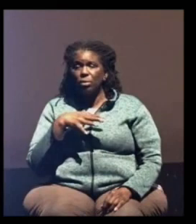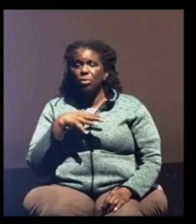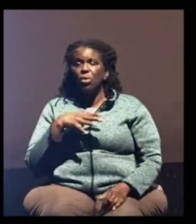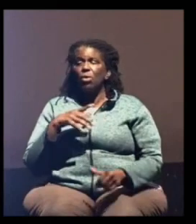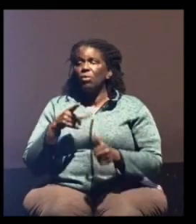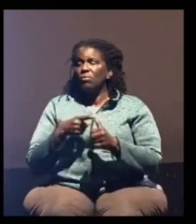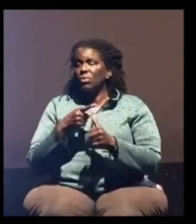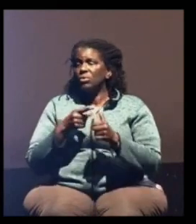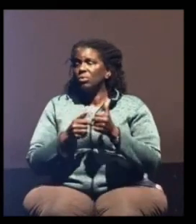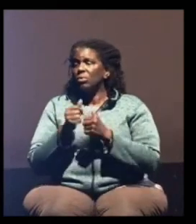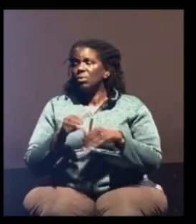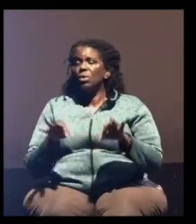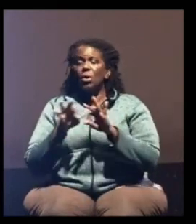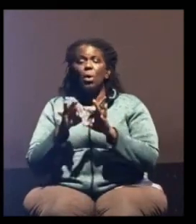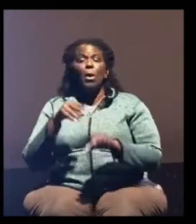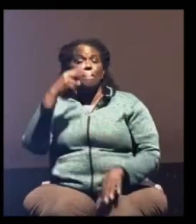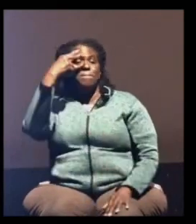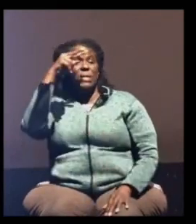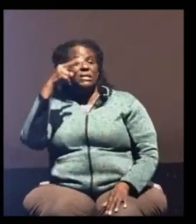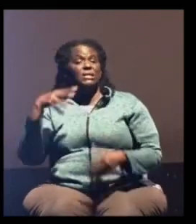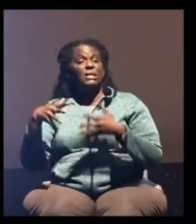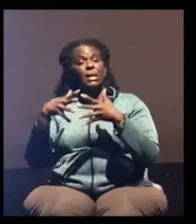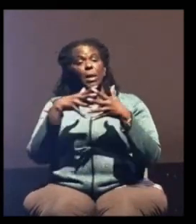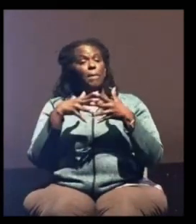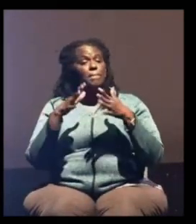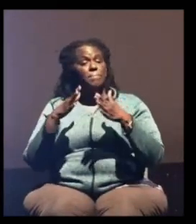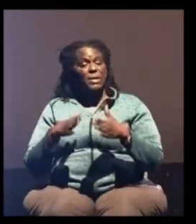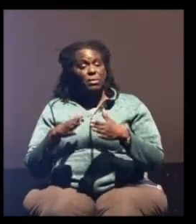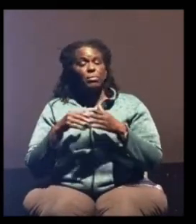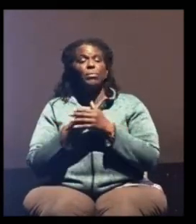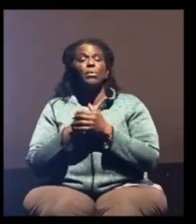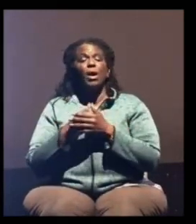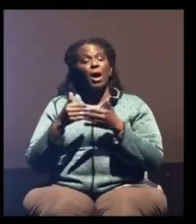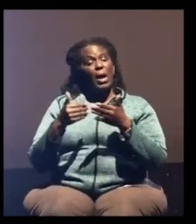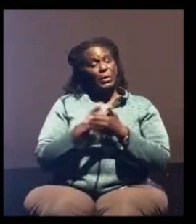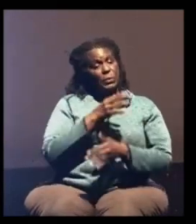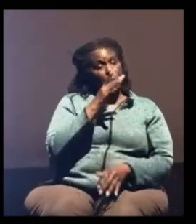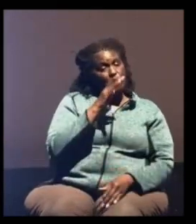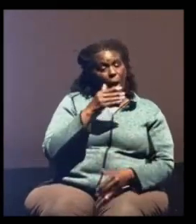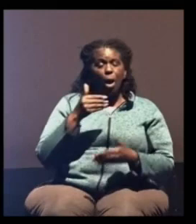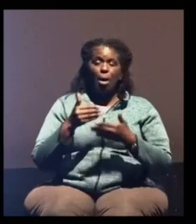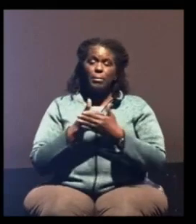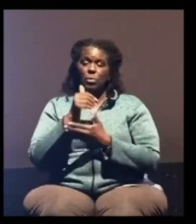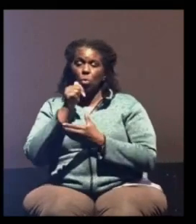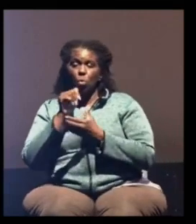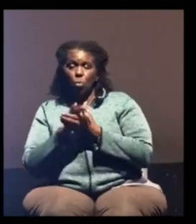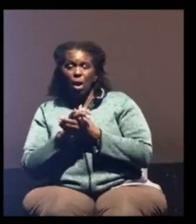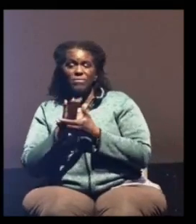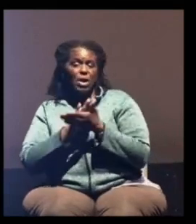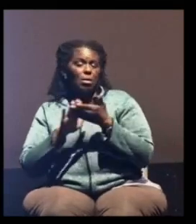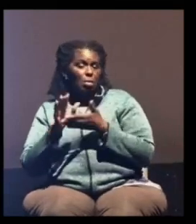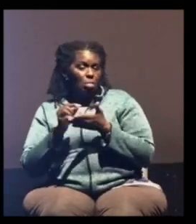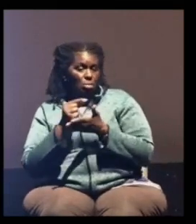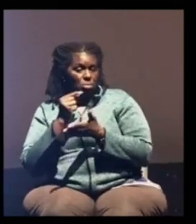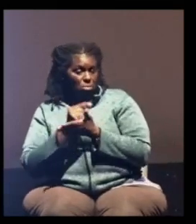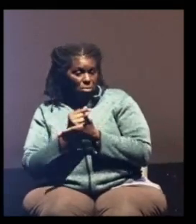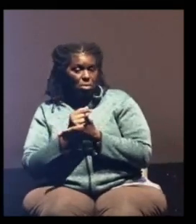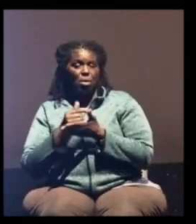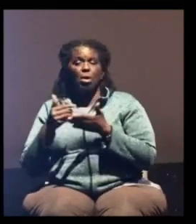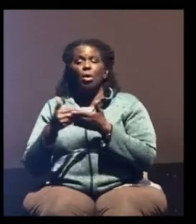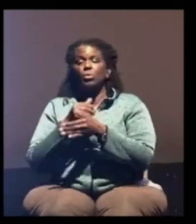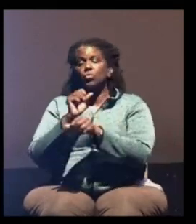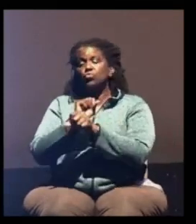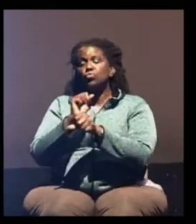and foremost, a Mexican-American, at the time a new mother, a new wife, a college graduate, a new